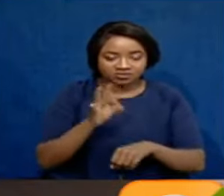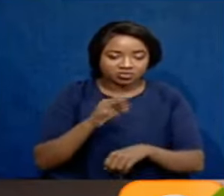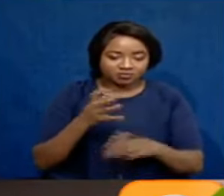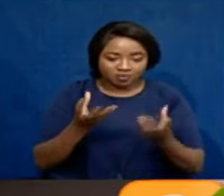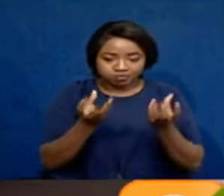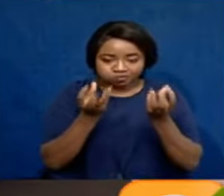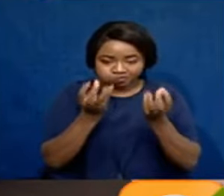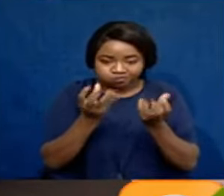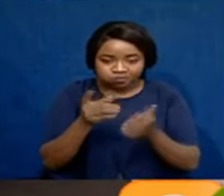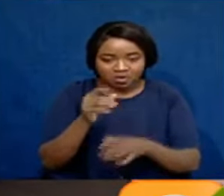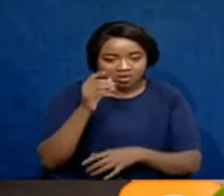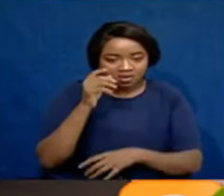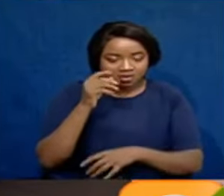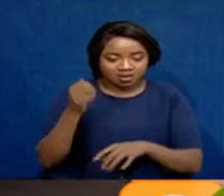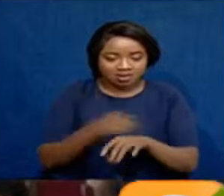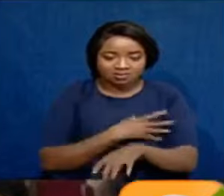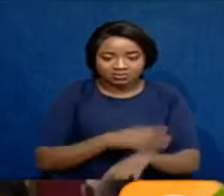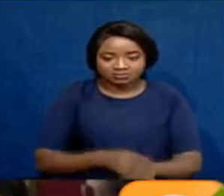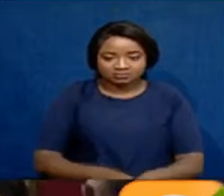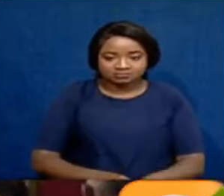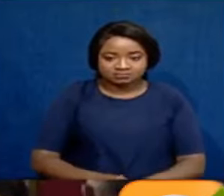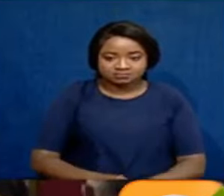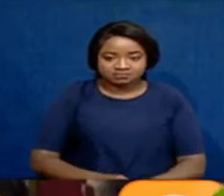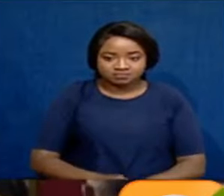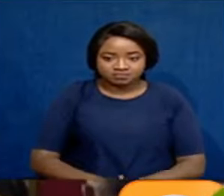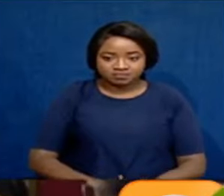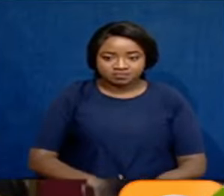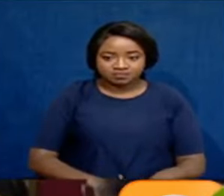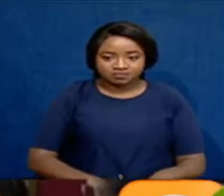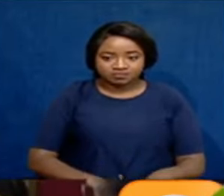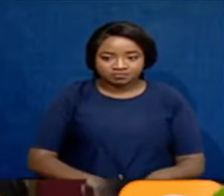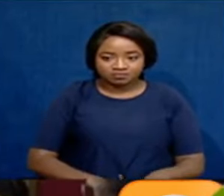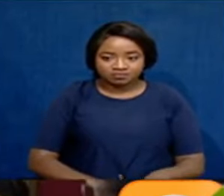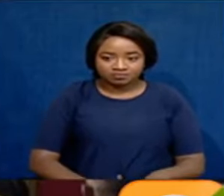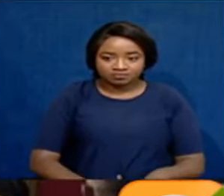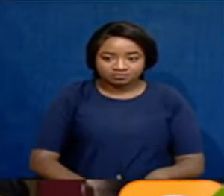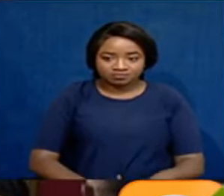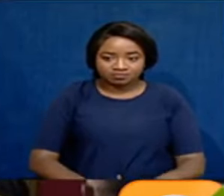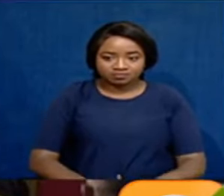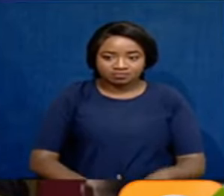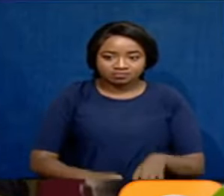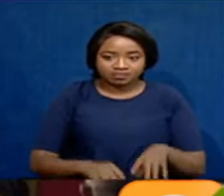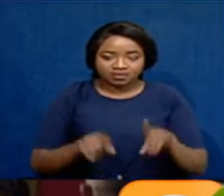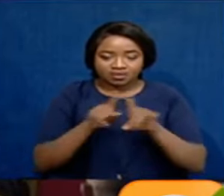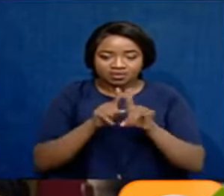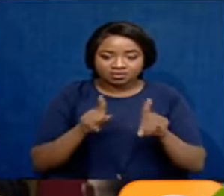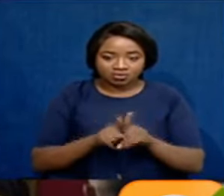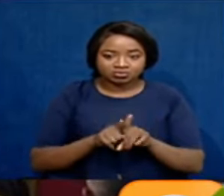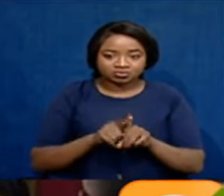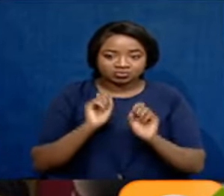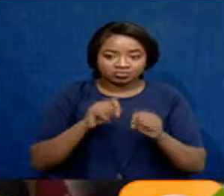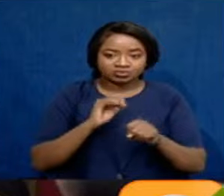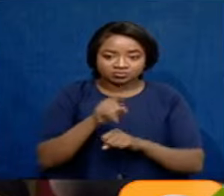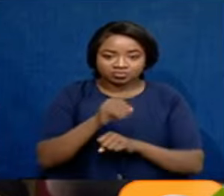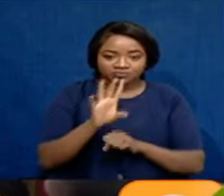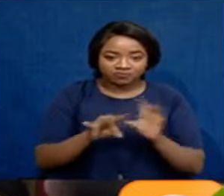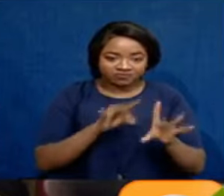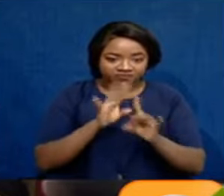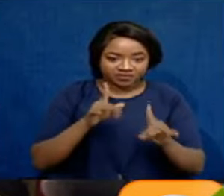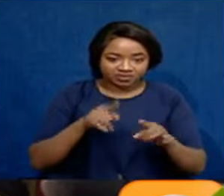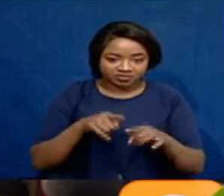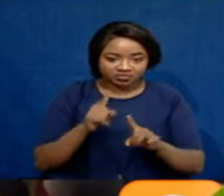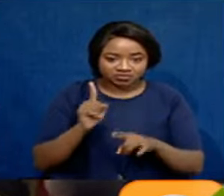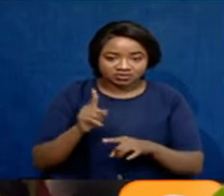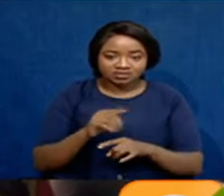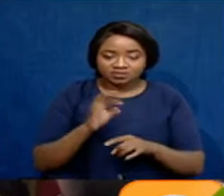male population in Kenya. Mm-hmm. Yeah. So Joseph, you find yourself in the hot seat because listening to these experts,